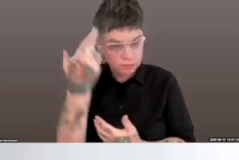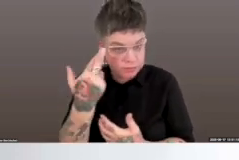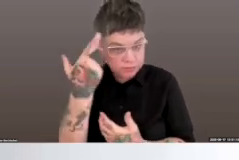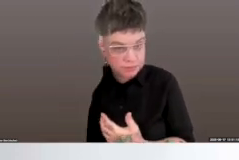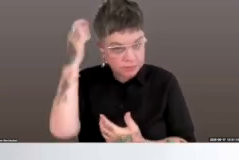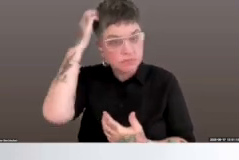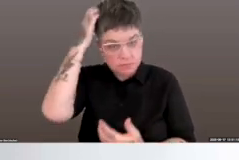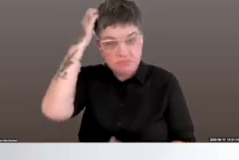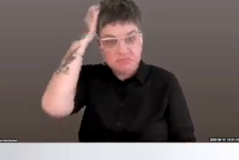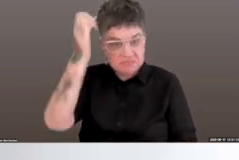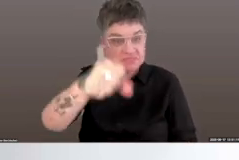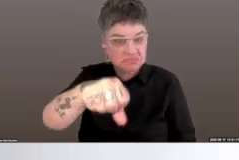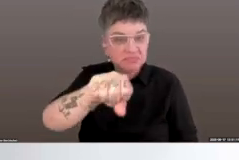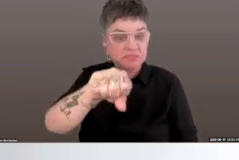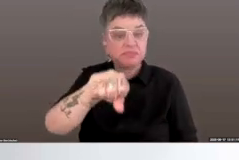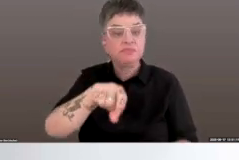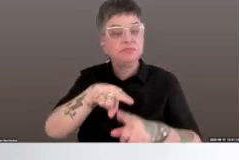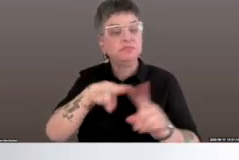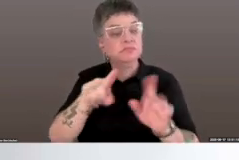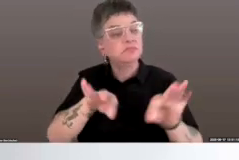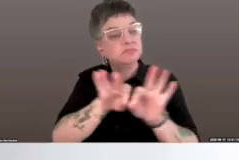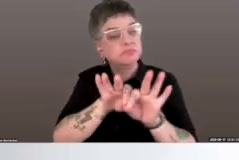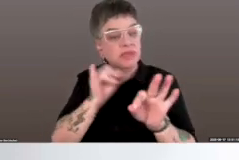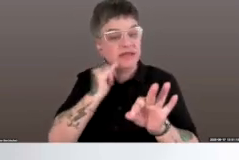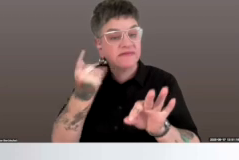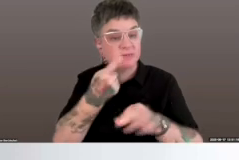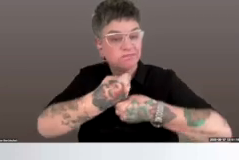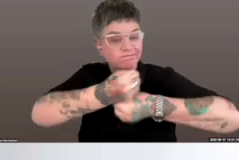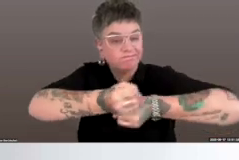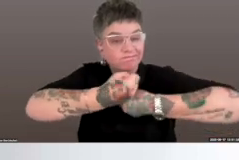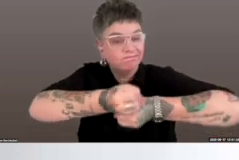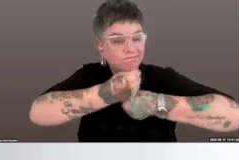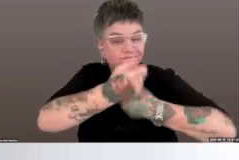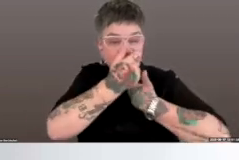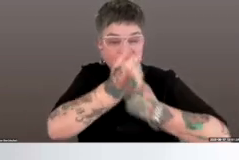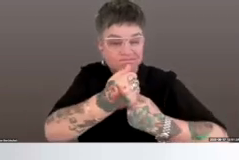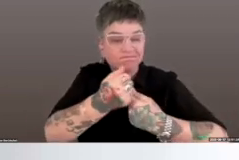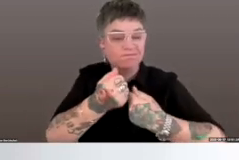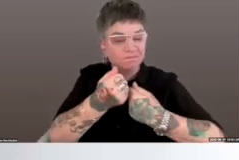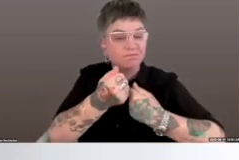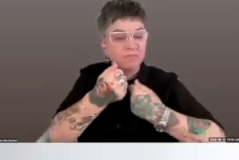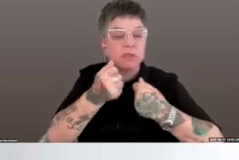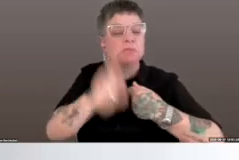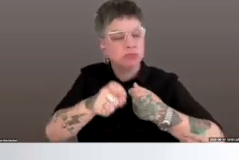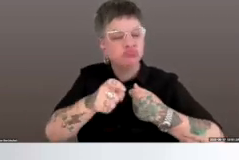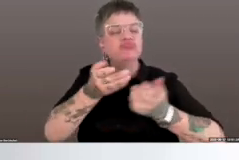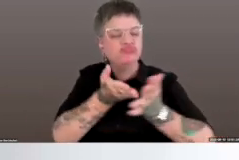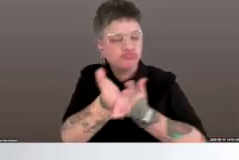so I think the key is if there was a manufacturer interested in producing those, then they would just need to go through the process of